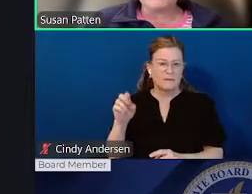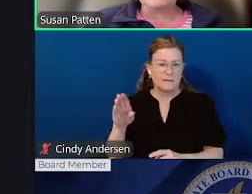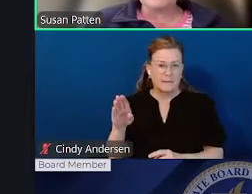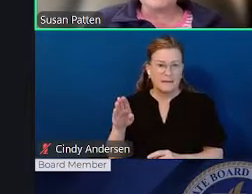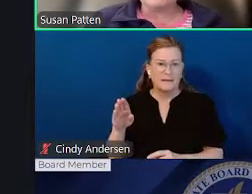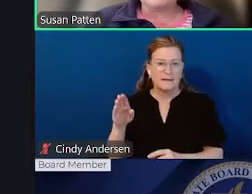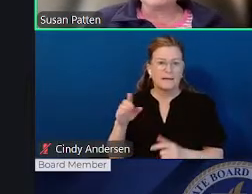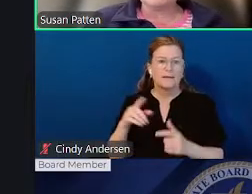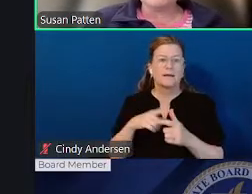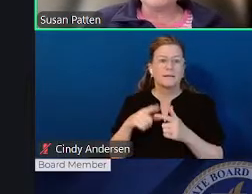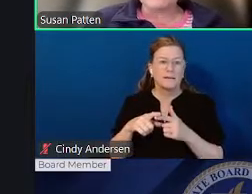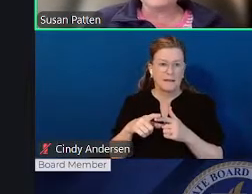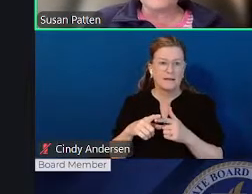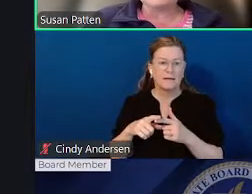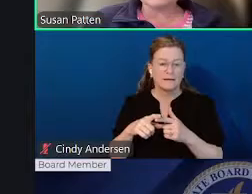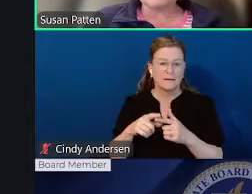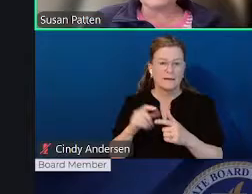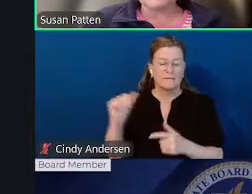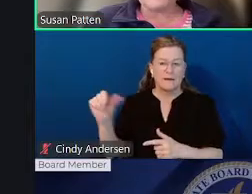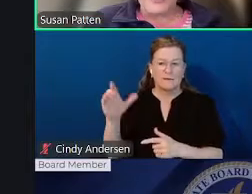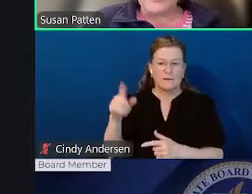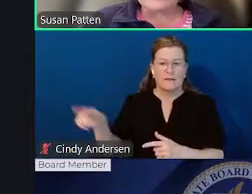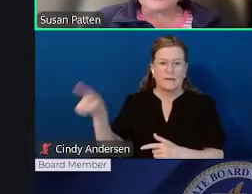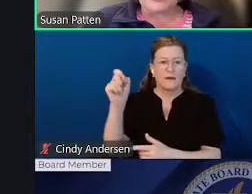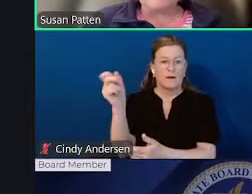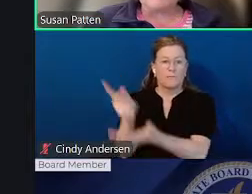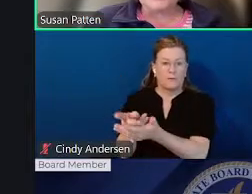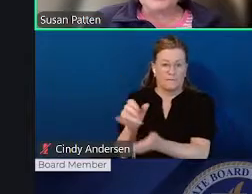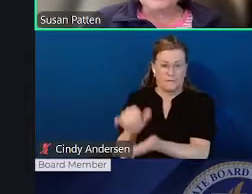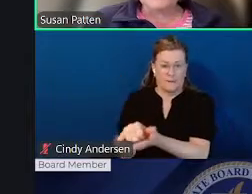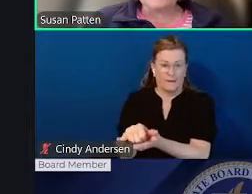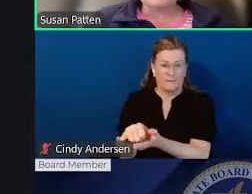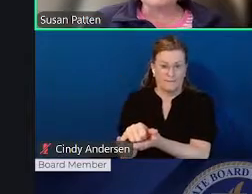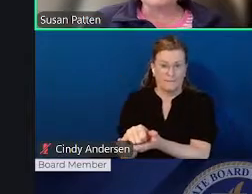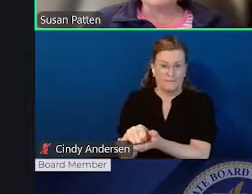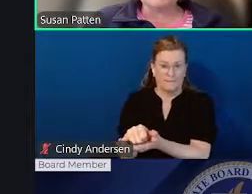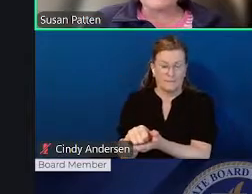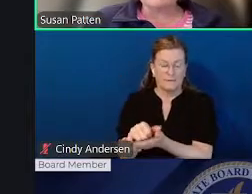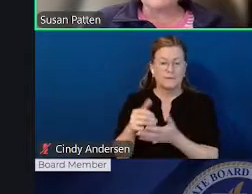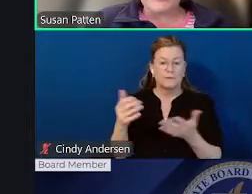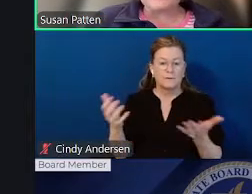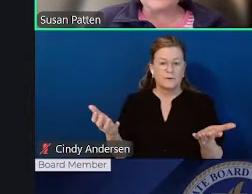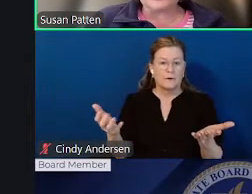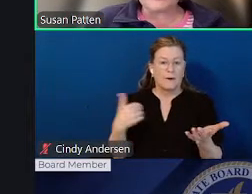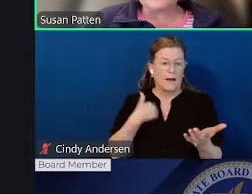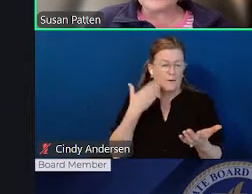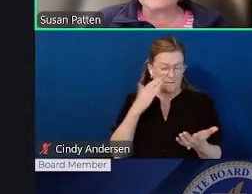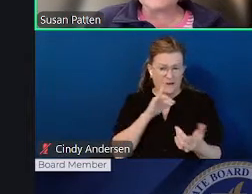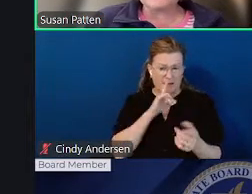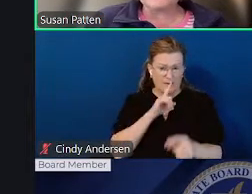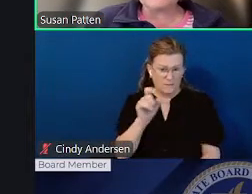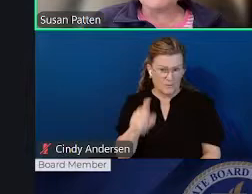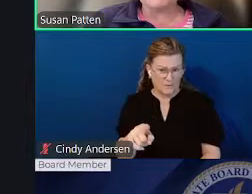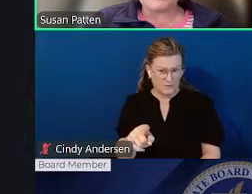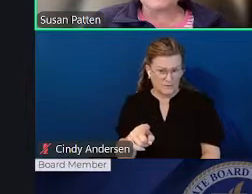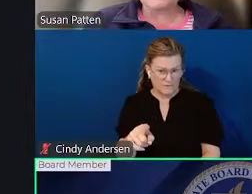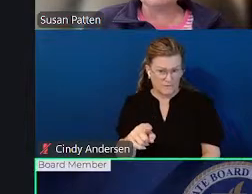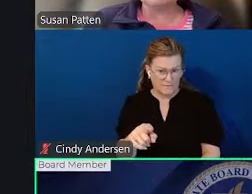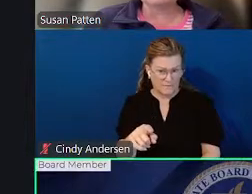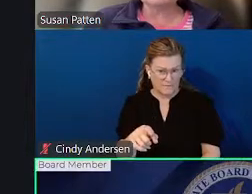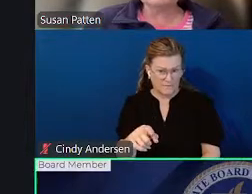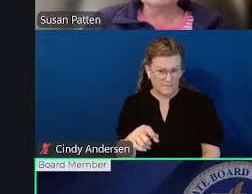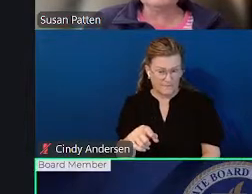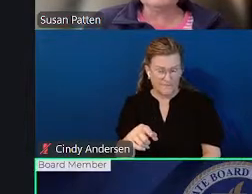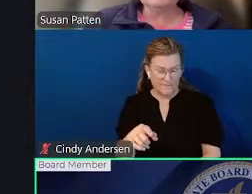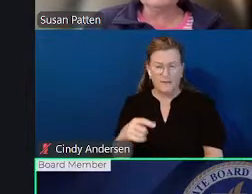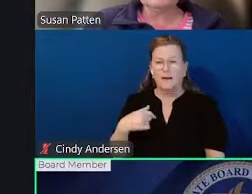And then the Advisory Council approved that. So I don't know if that answers your question. That just gives you some information. I'm wondering